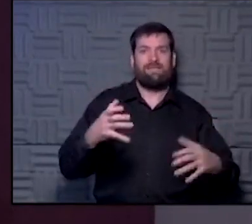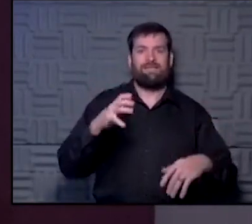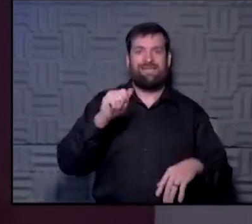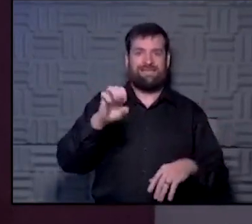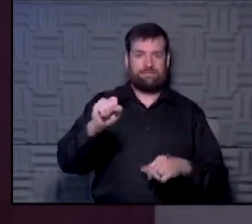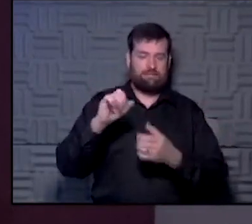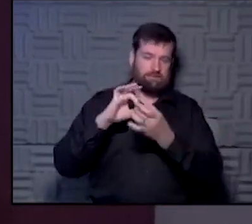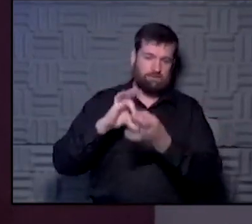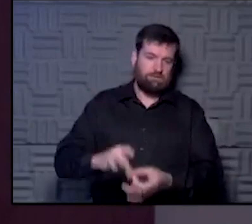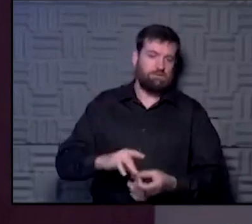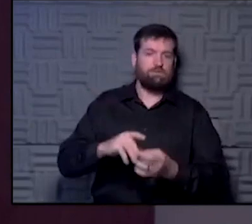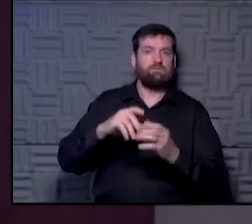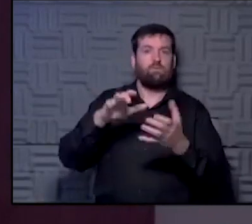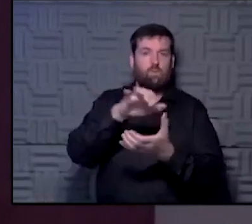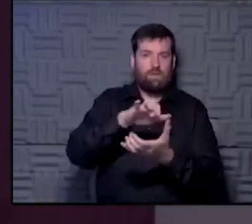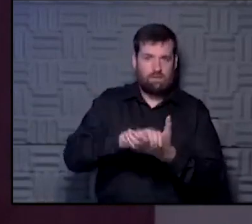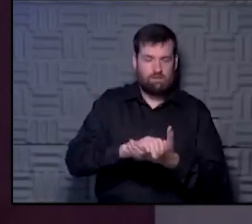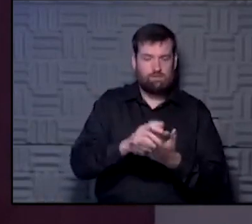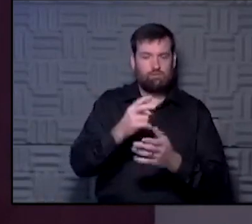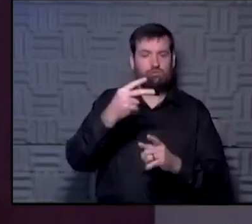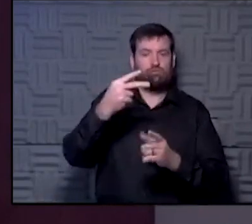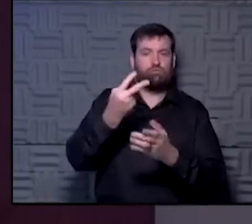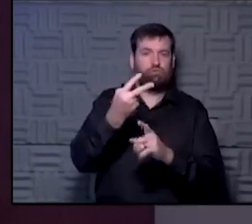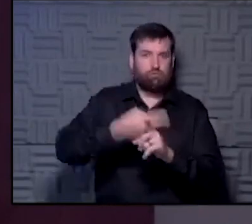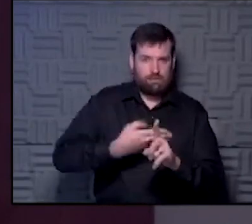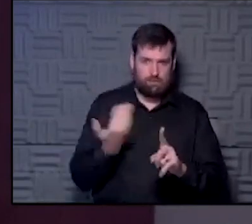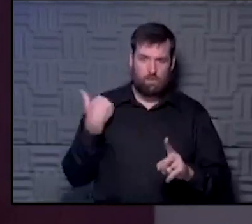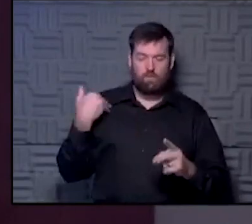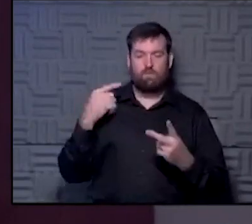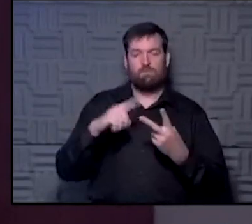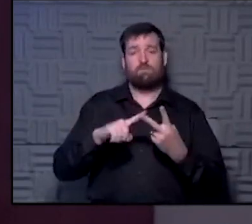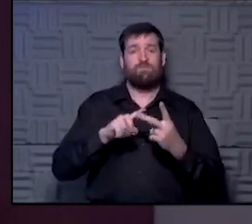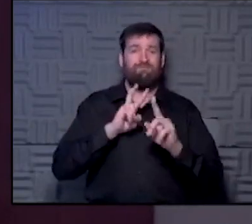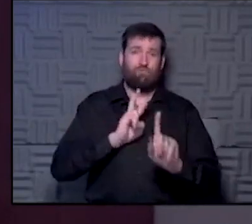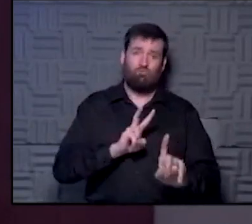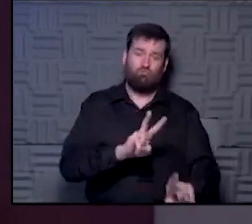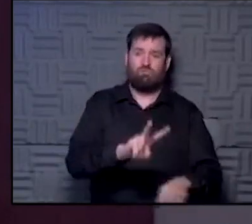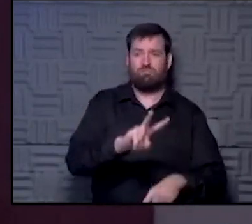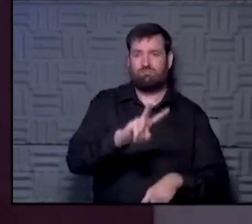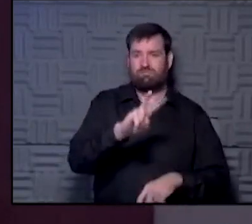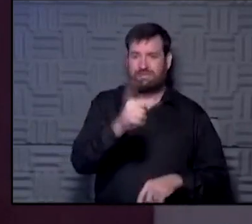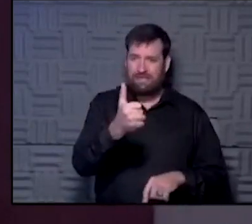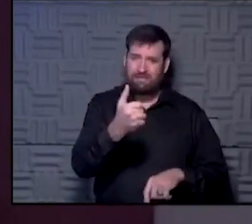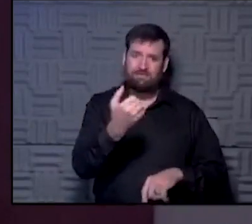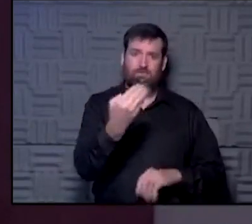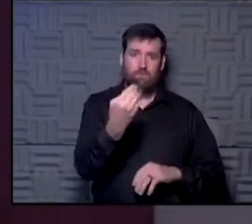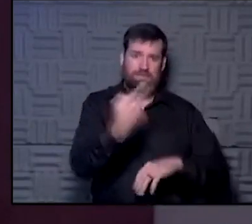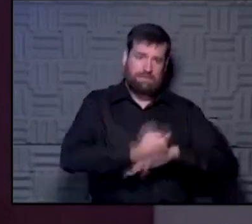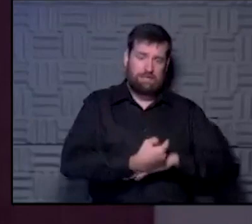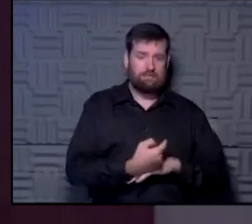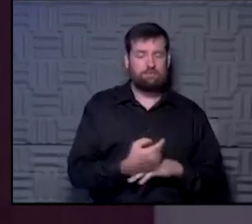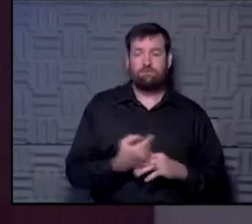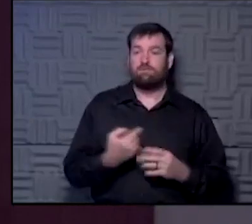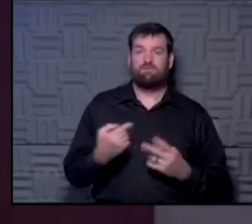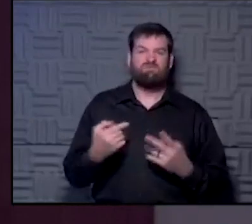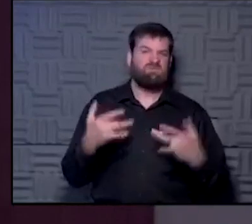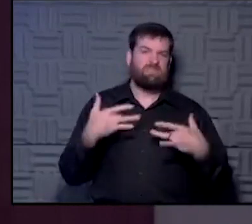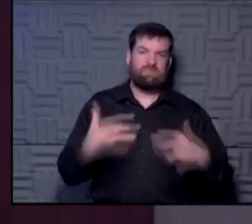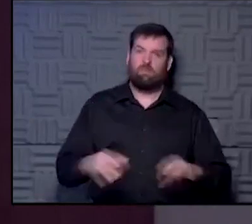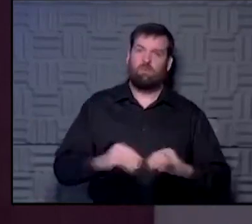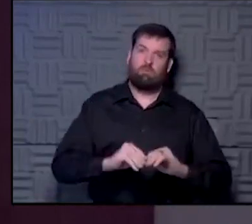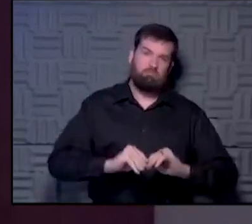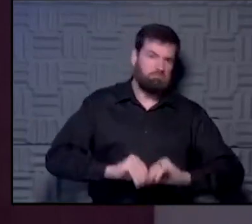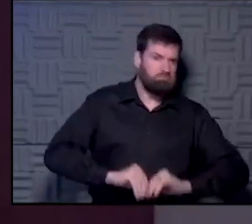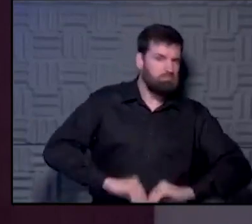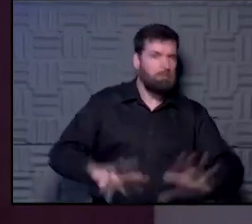with a wedding 2 months ago. We had a dozen cases associated with a funeral just 10 or 14 days ago. So these are very typical outbreaks that